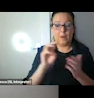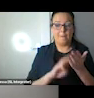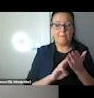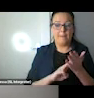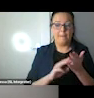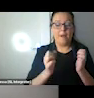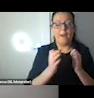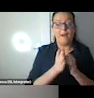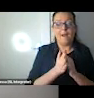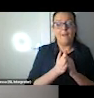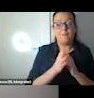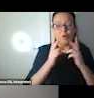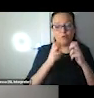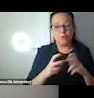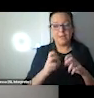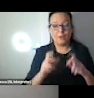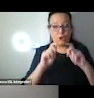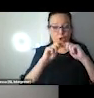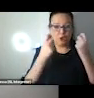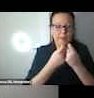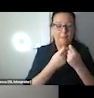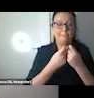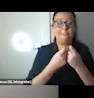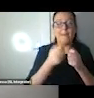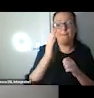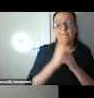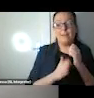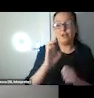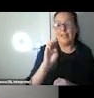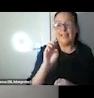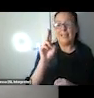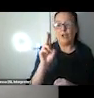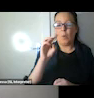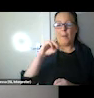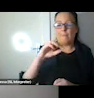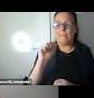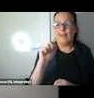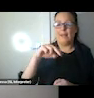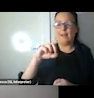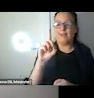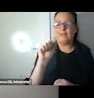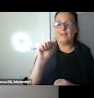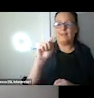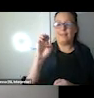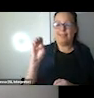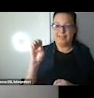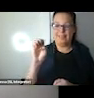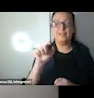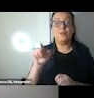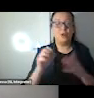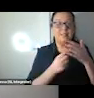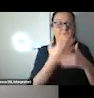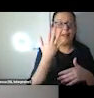completed the first stage of the EU mandate, leading to the development of EN